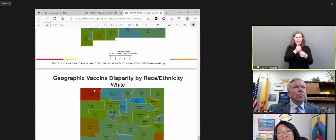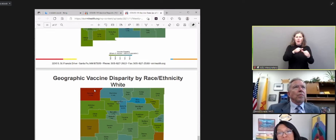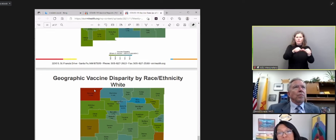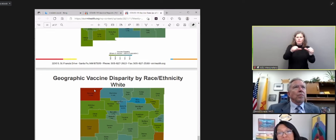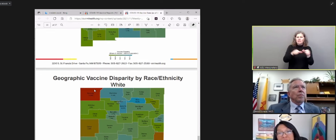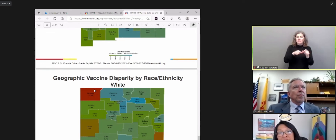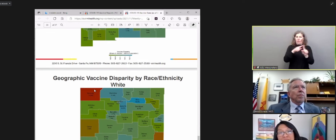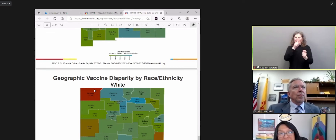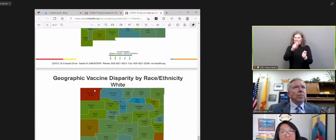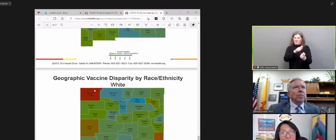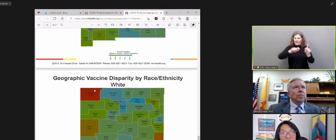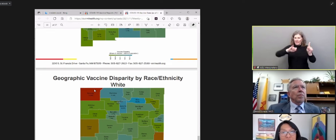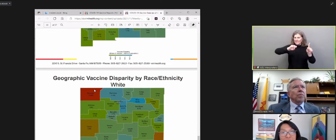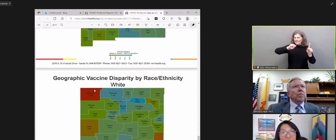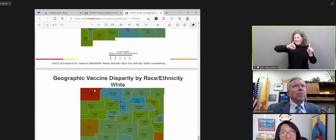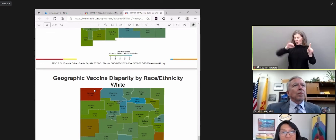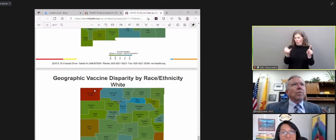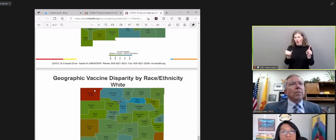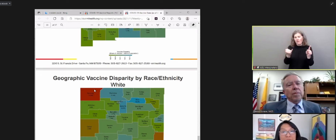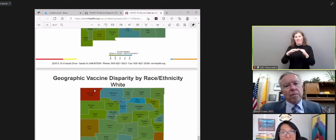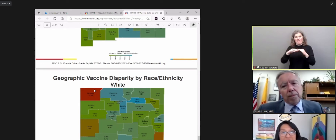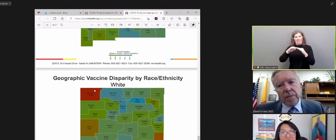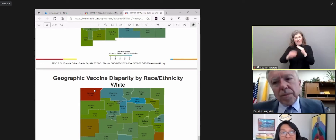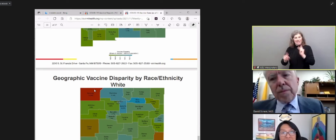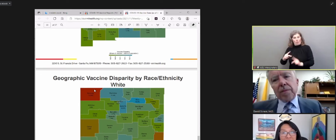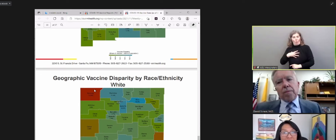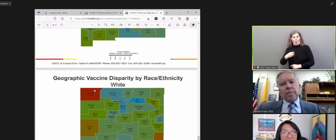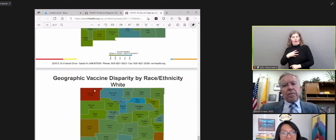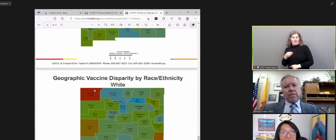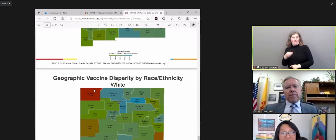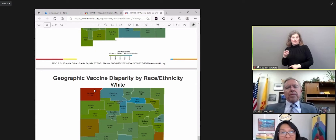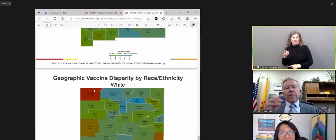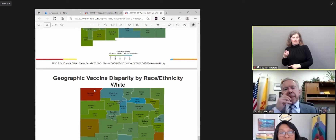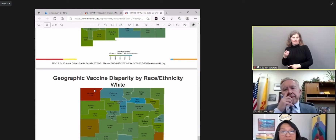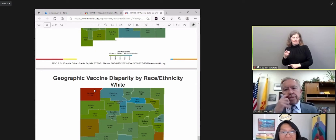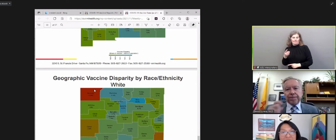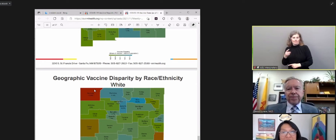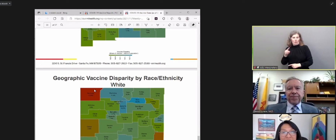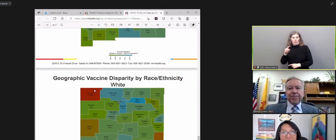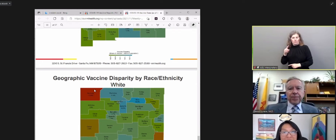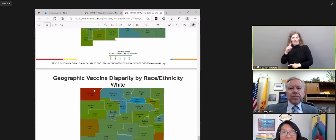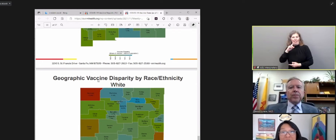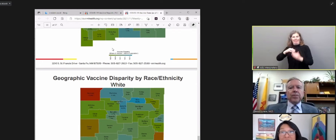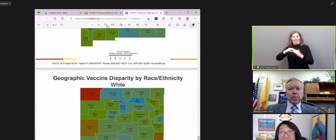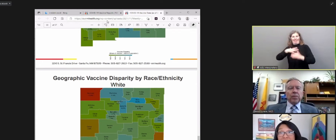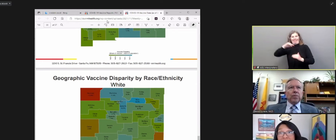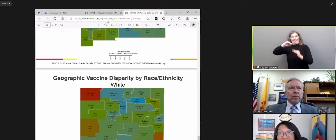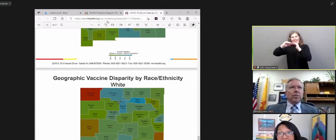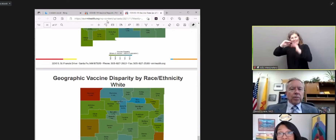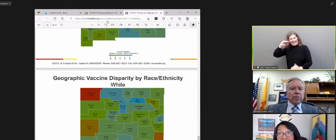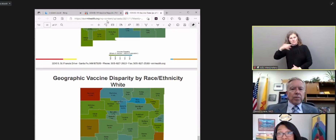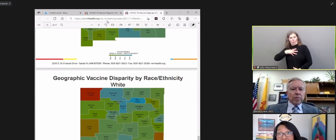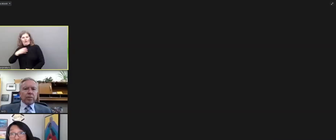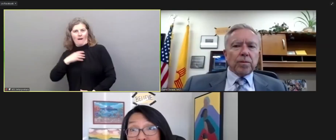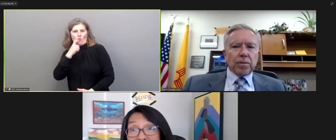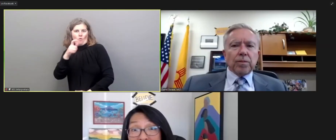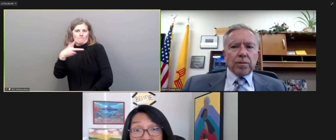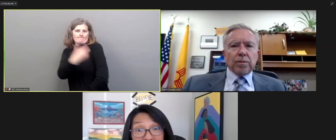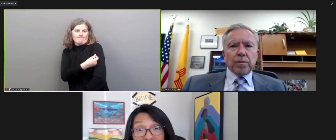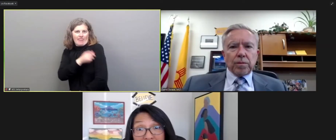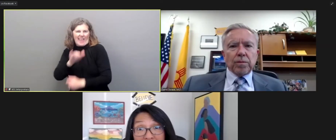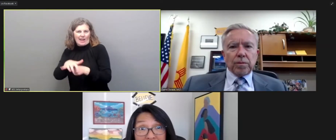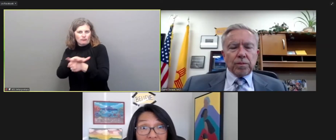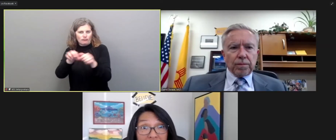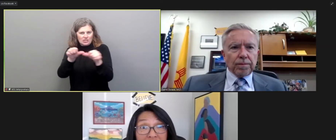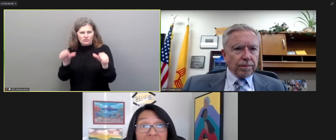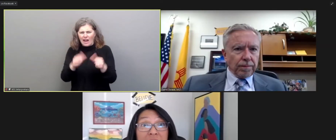Juan, we have less people who are white population, race, ethnicity being vaccinated in that region. And I don't